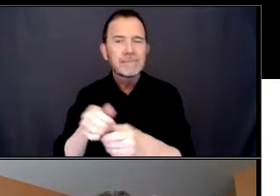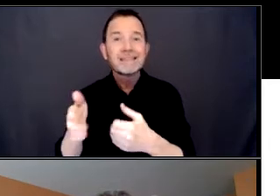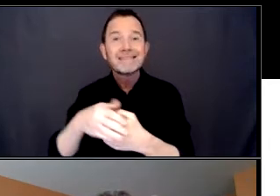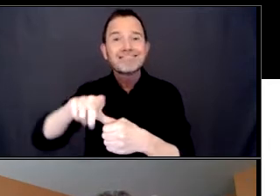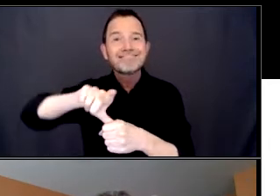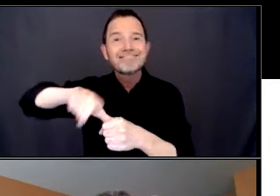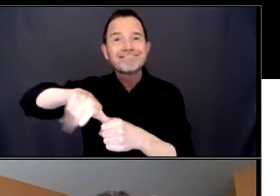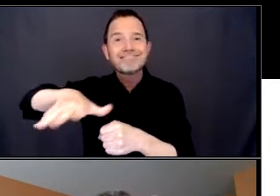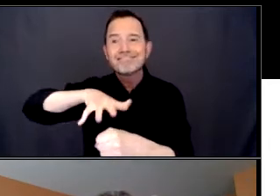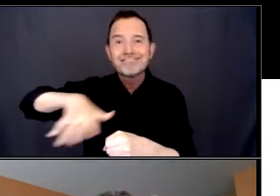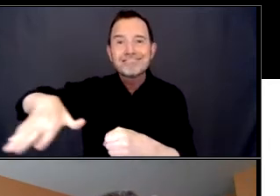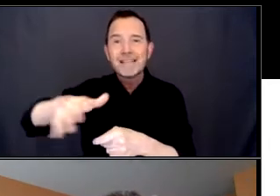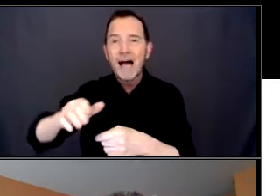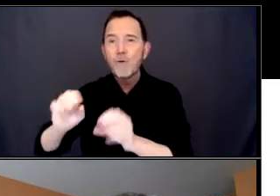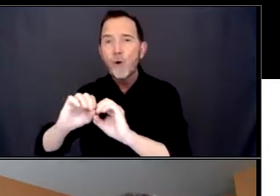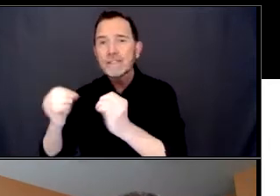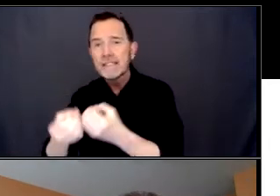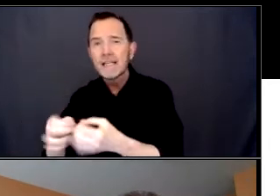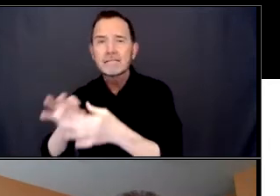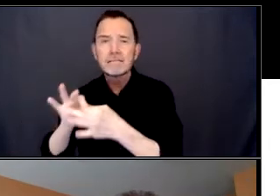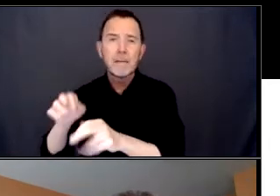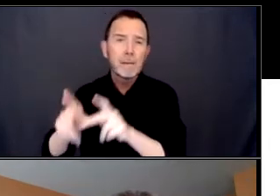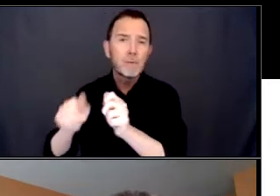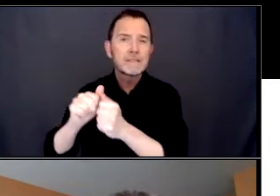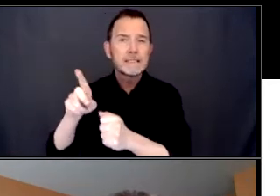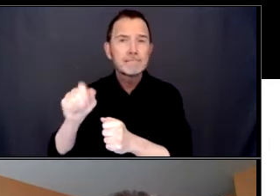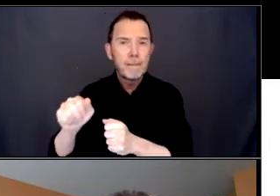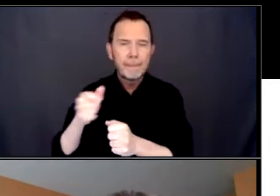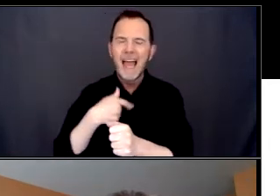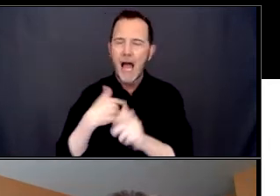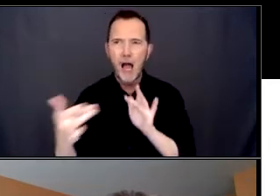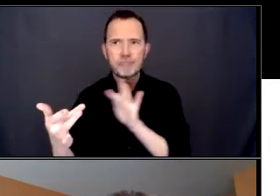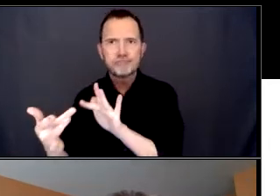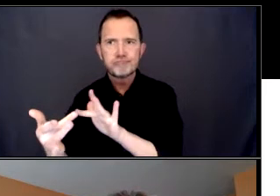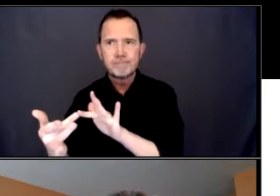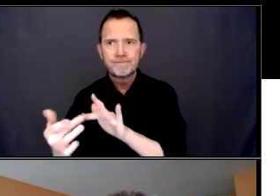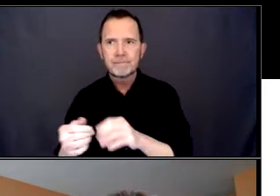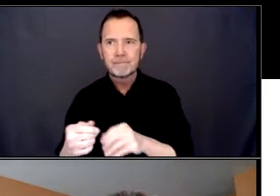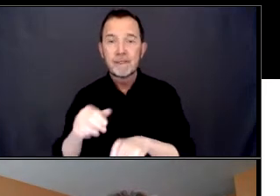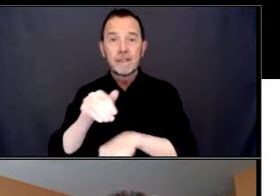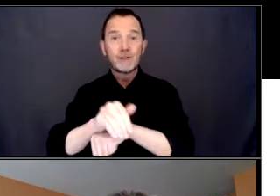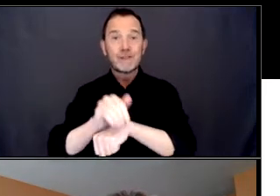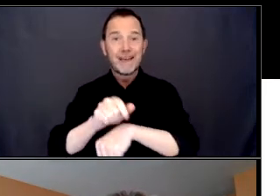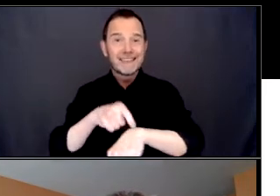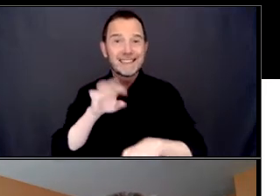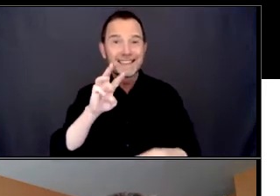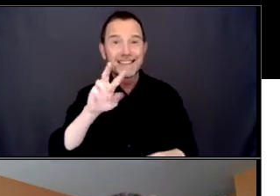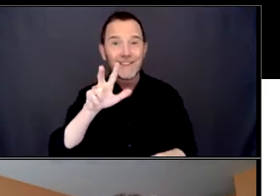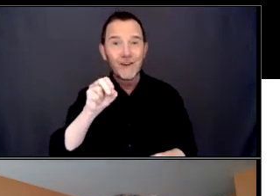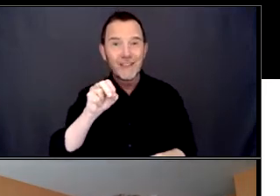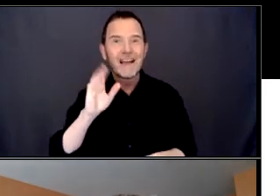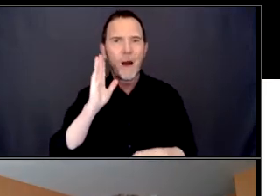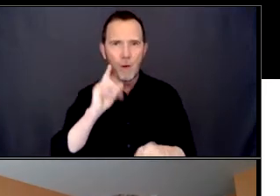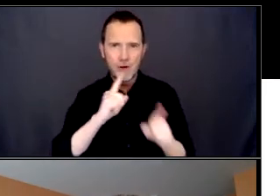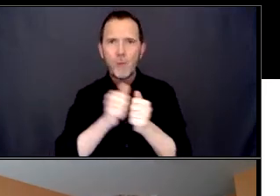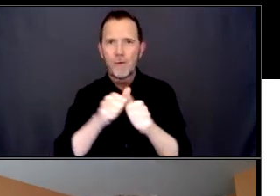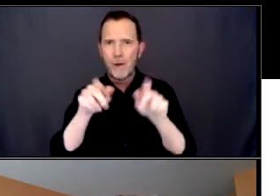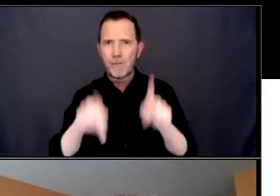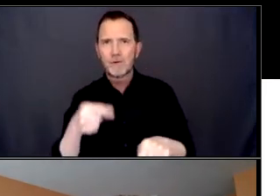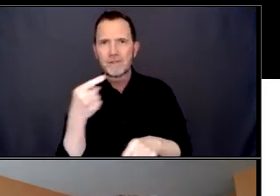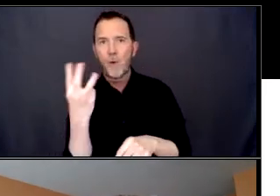dealing with individuals with disabilities. As a matter of fact, at 6:30 tonight, I'll be speaking with an individual out on the West Coast